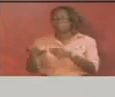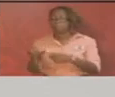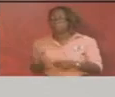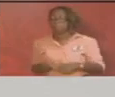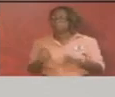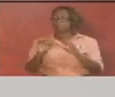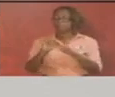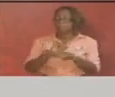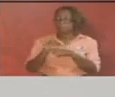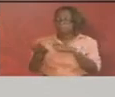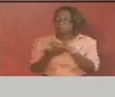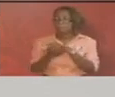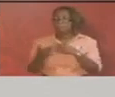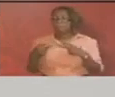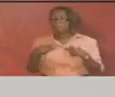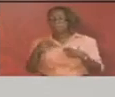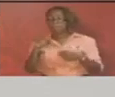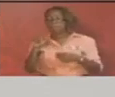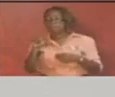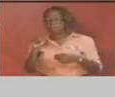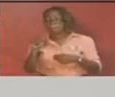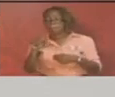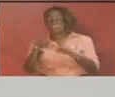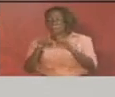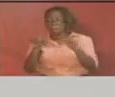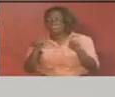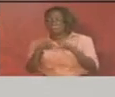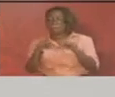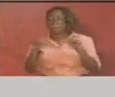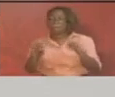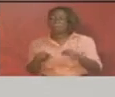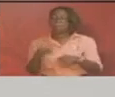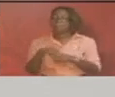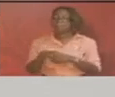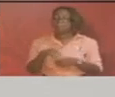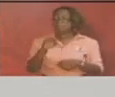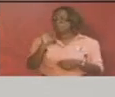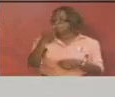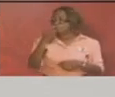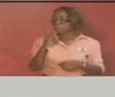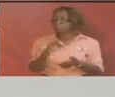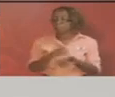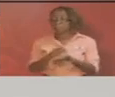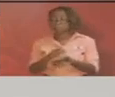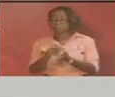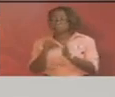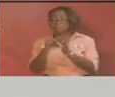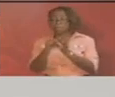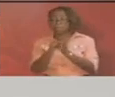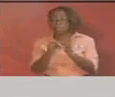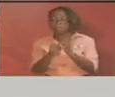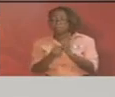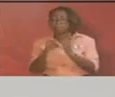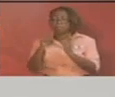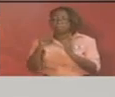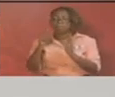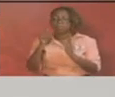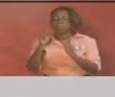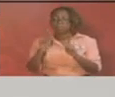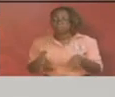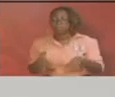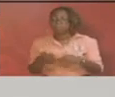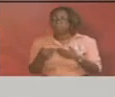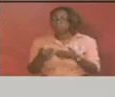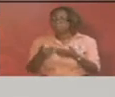Kariri. There's nothing in the Food and Drug Act that says that we have to actually test a substance before we approve it.